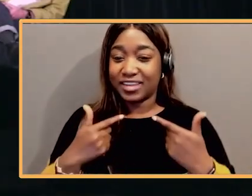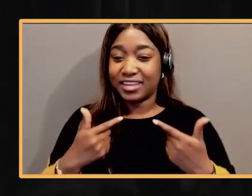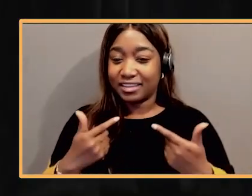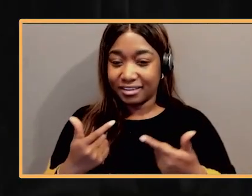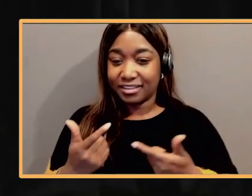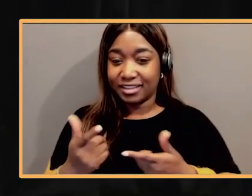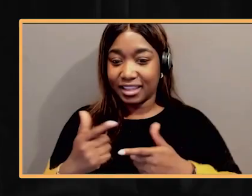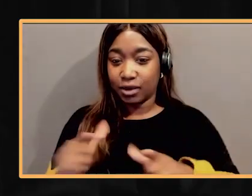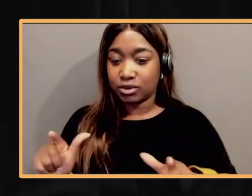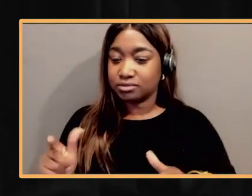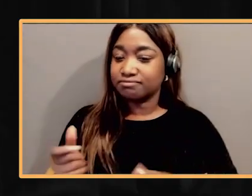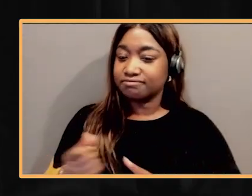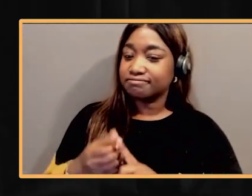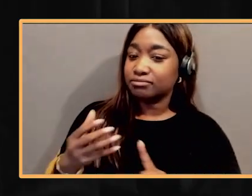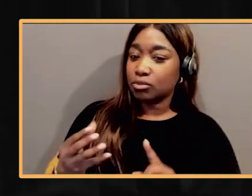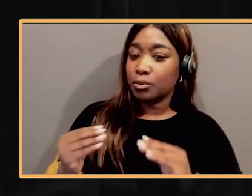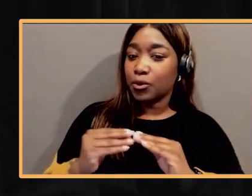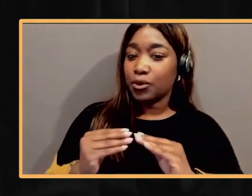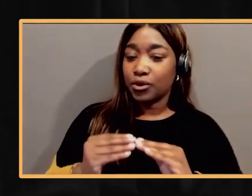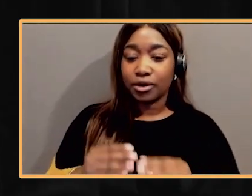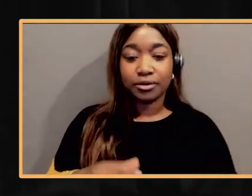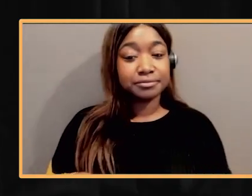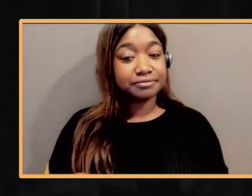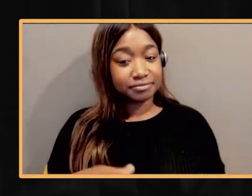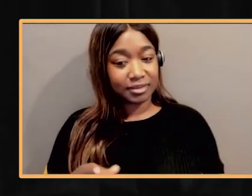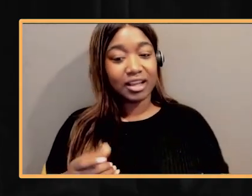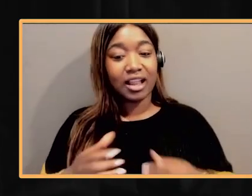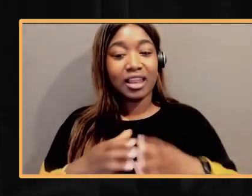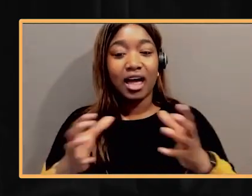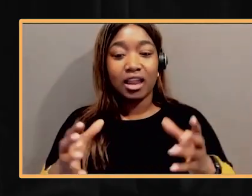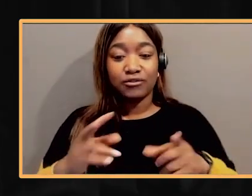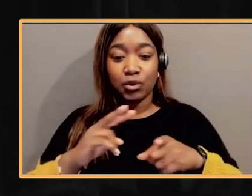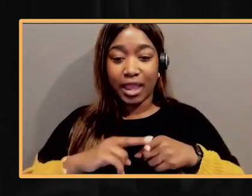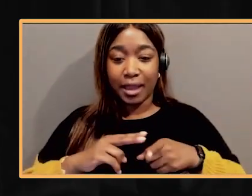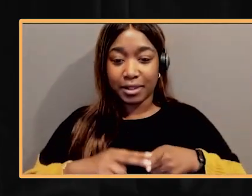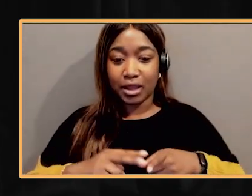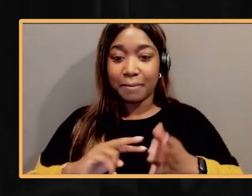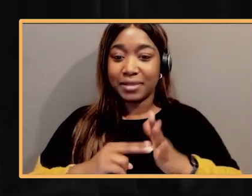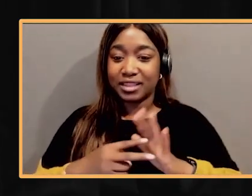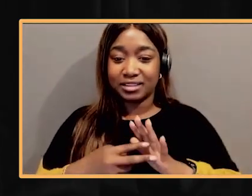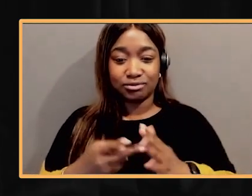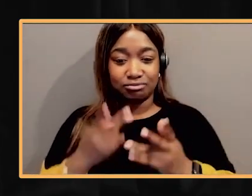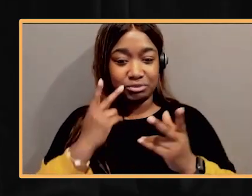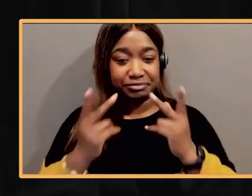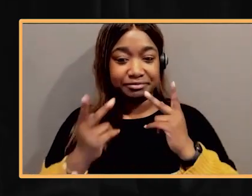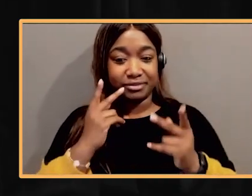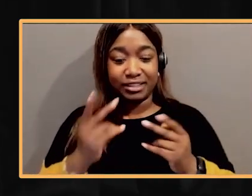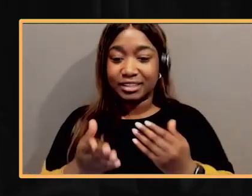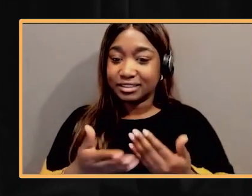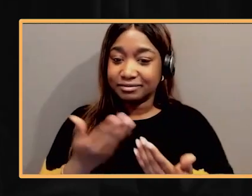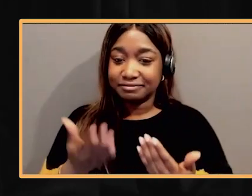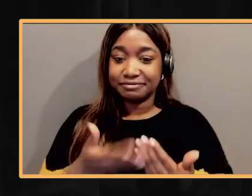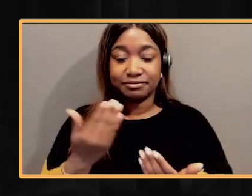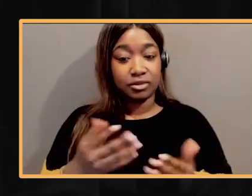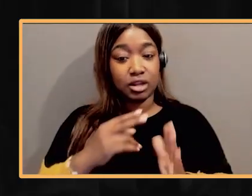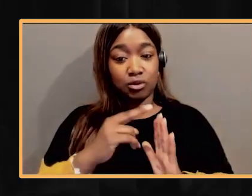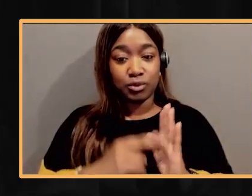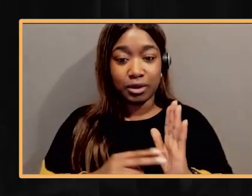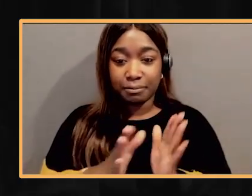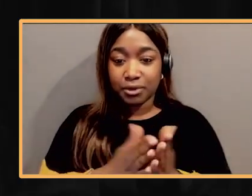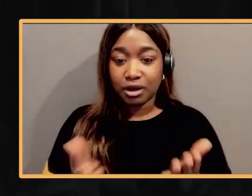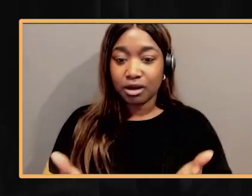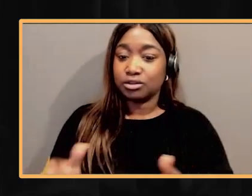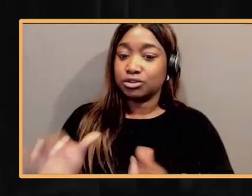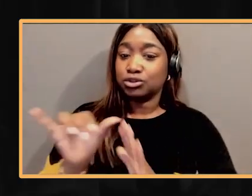that. I think there's a lot of vocabulary that, it's very accessible, right? I mean, you can read the book, you can watch the YouTube video, you can go to